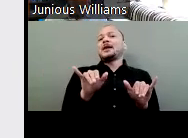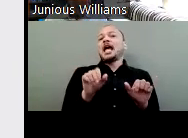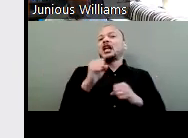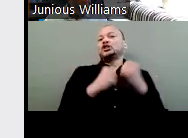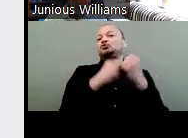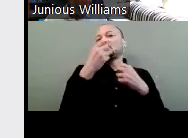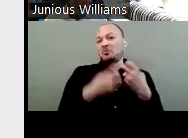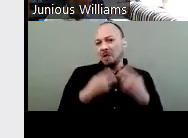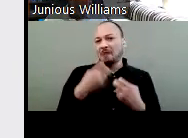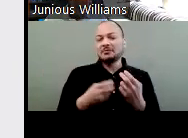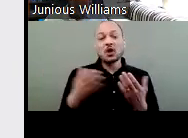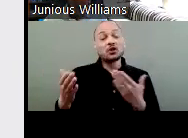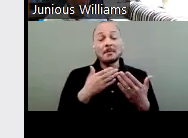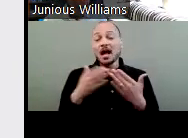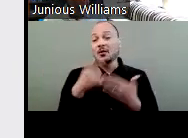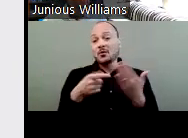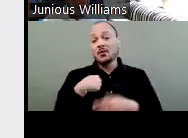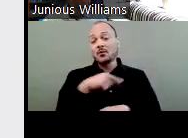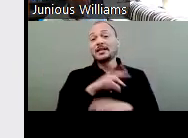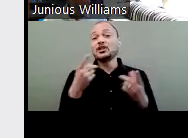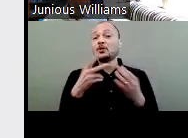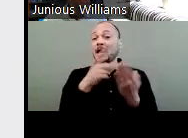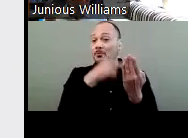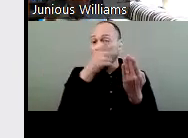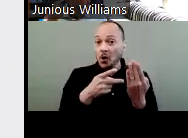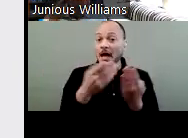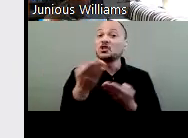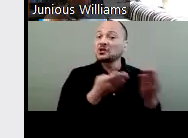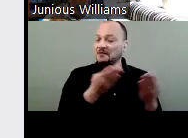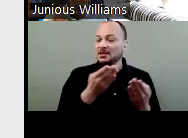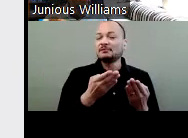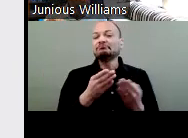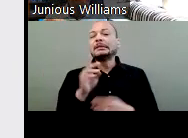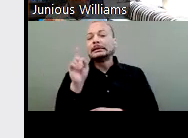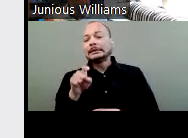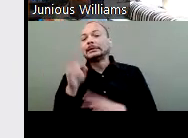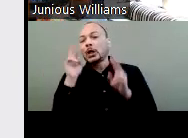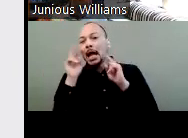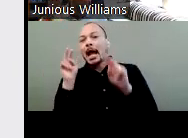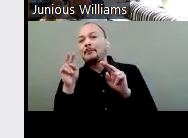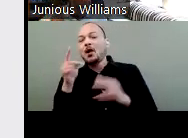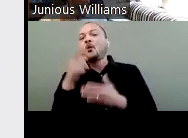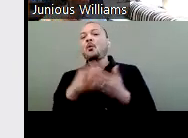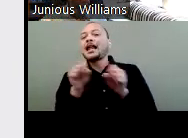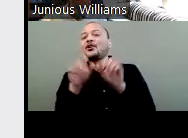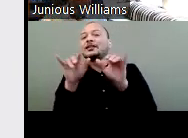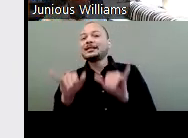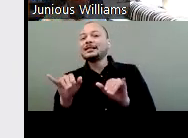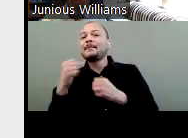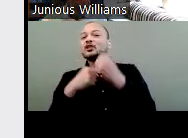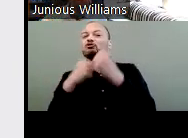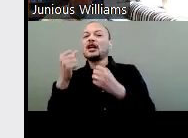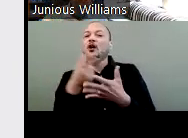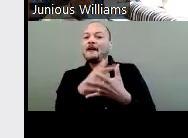problems. So no matter what we do in programs and services, we need to keep an eye on what are the systemic and structural